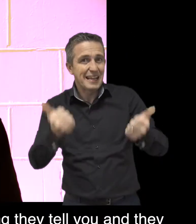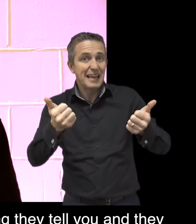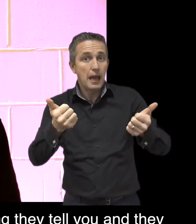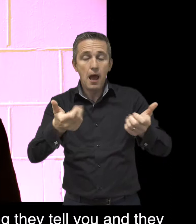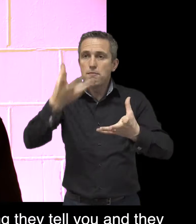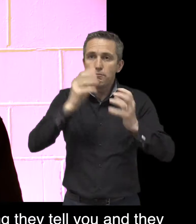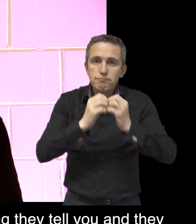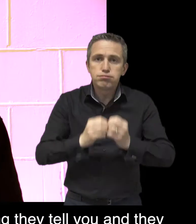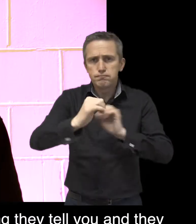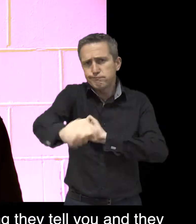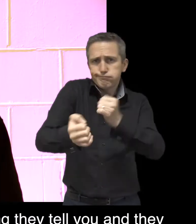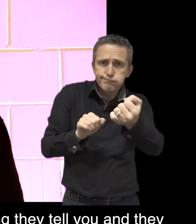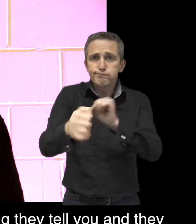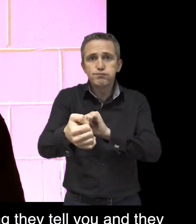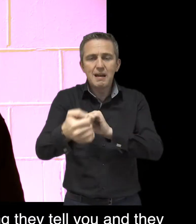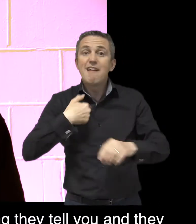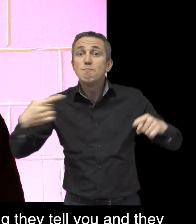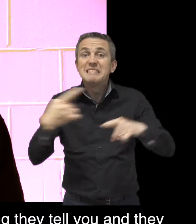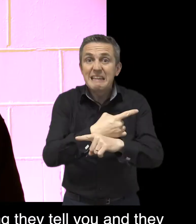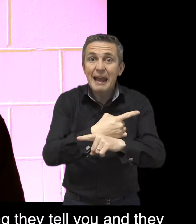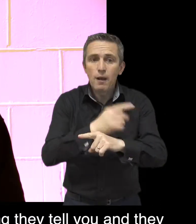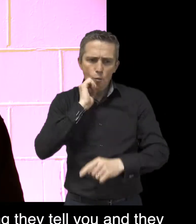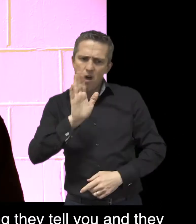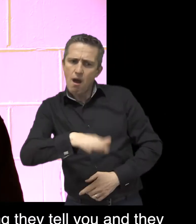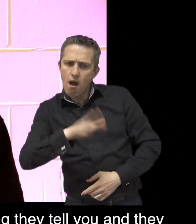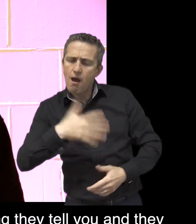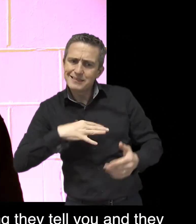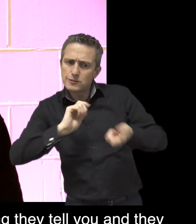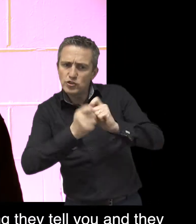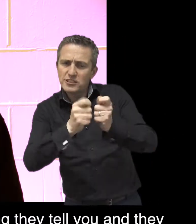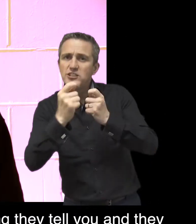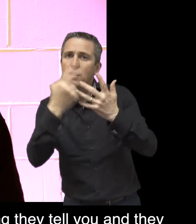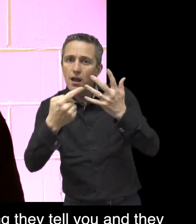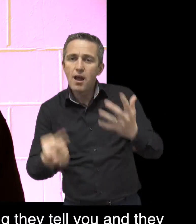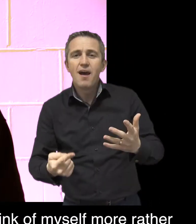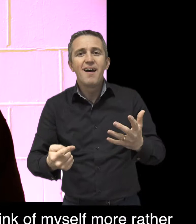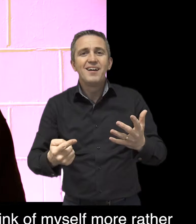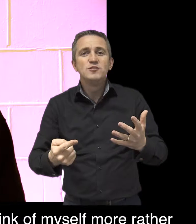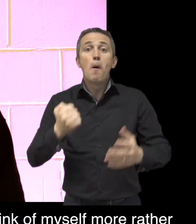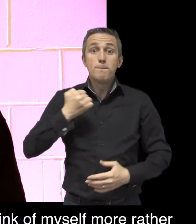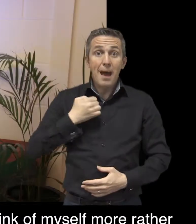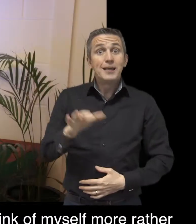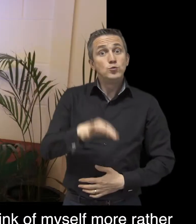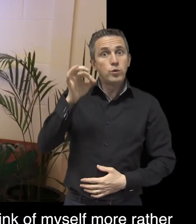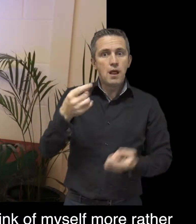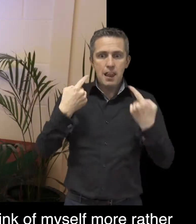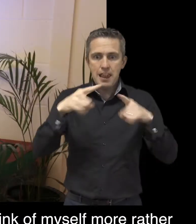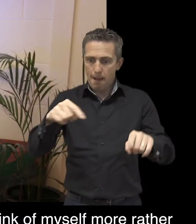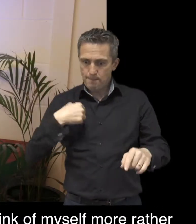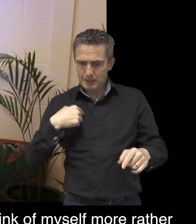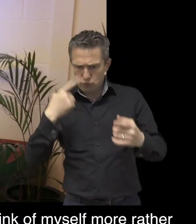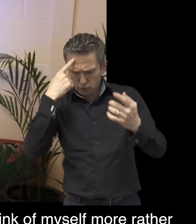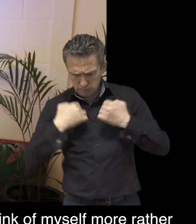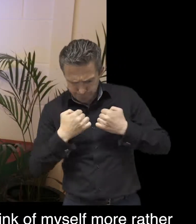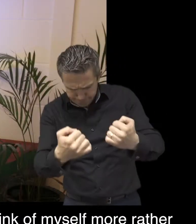they tell you, and they treat you just like anybody else. It's made me think about myself.